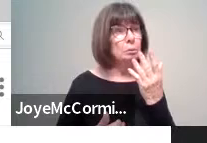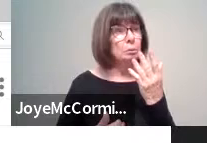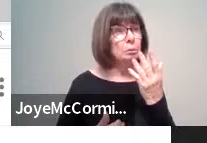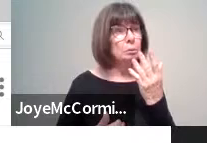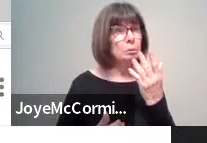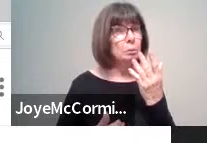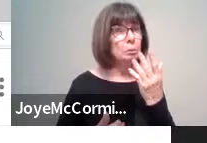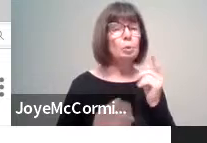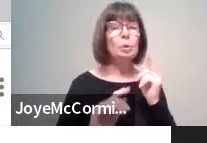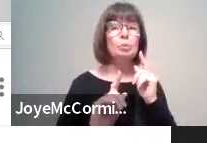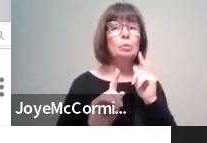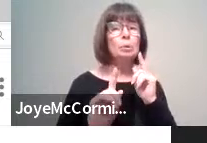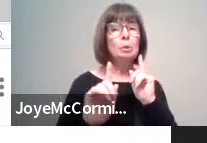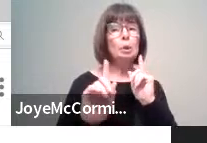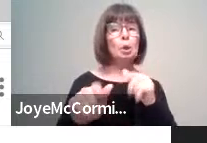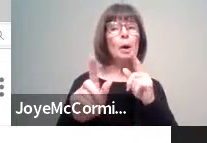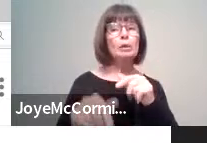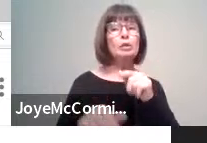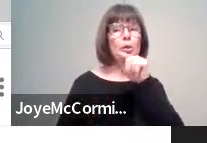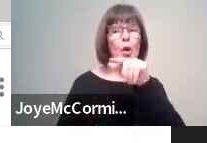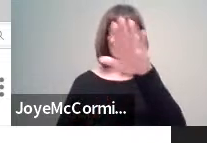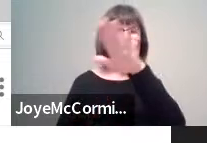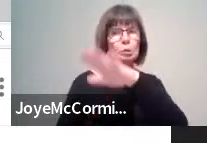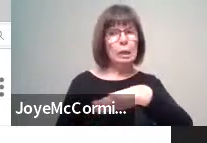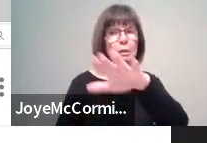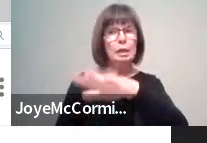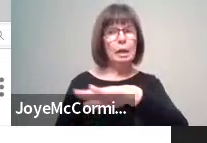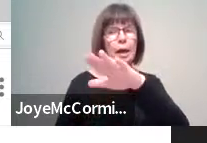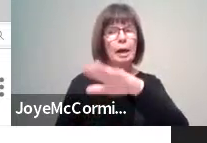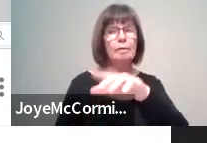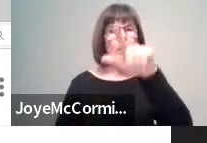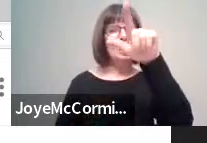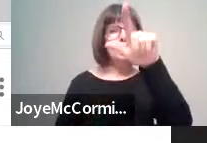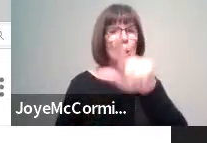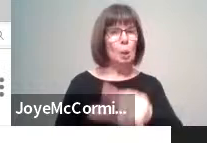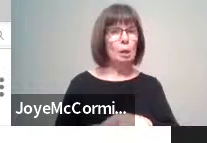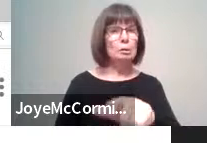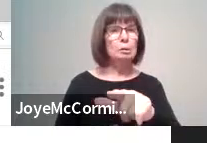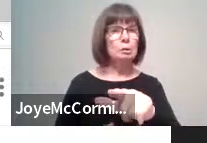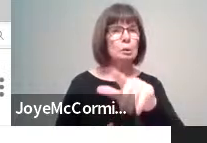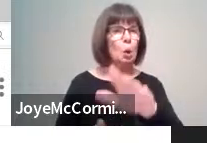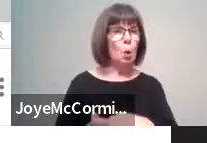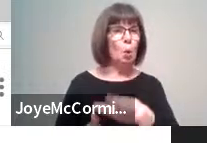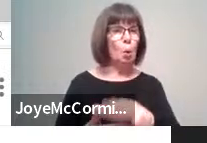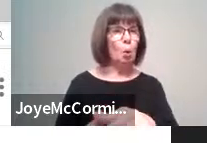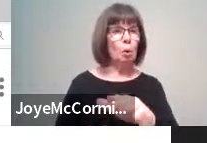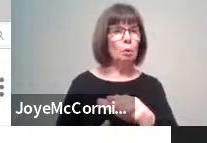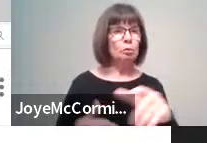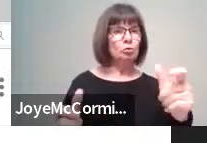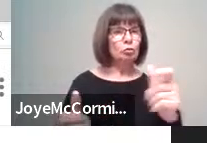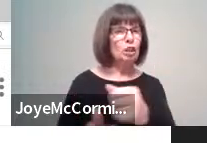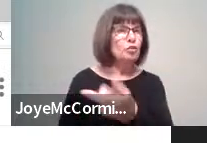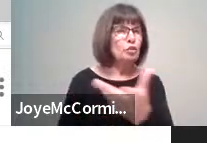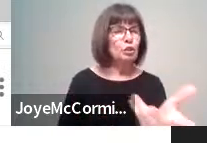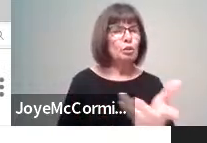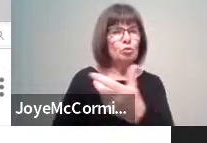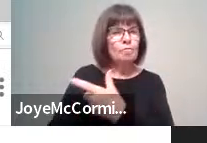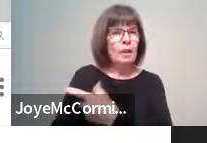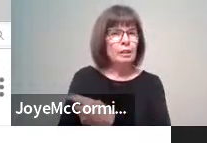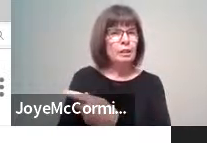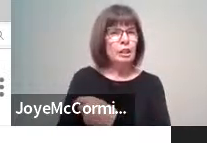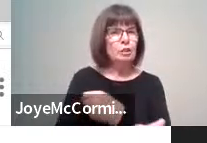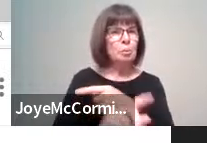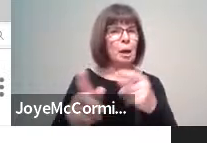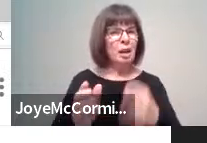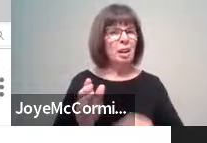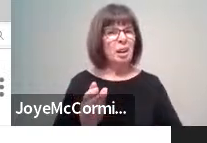going to those areas that have the lowest vaccination and highest transmission rates. So we've continued our equity strategy, or to put